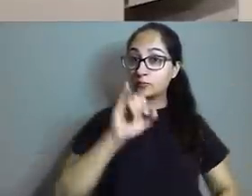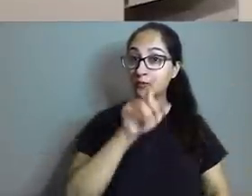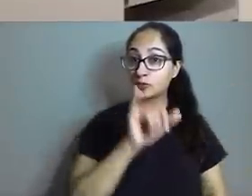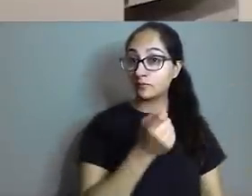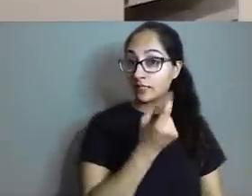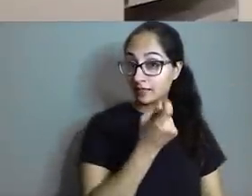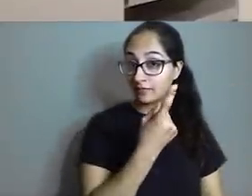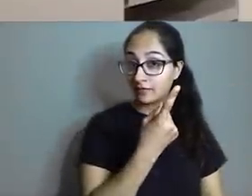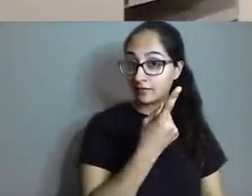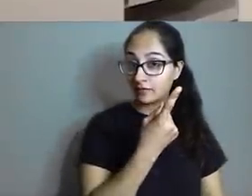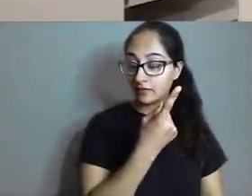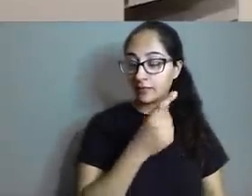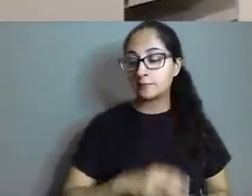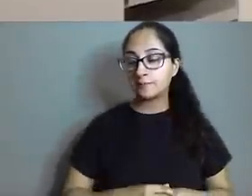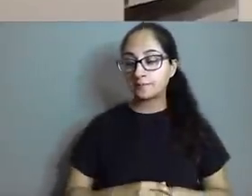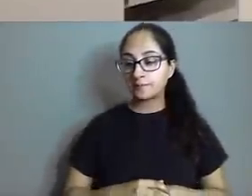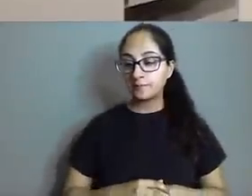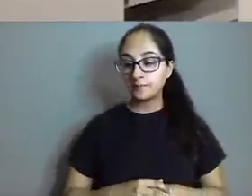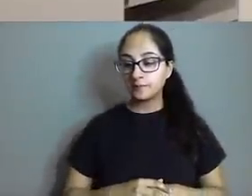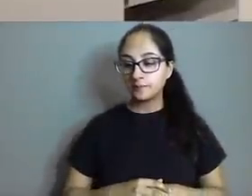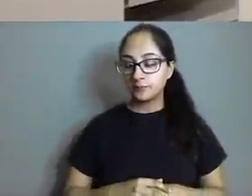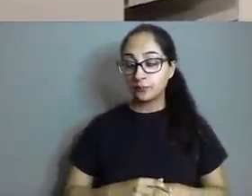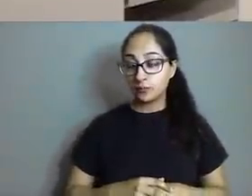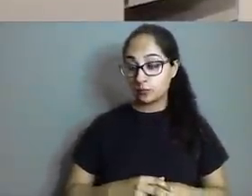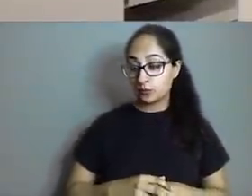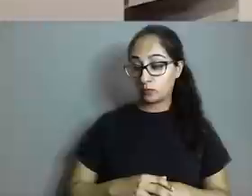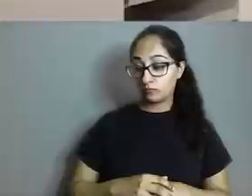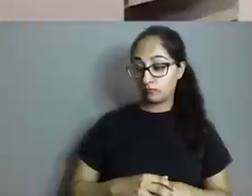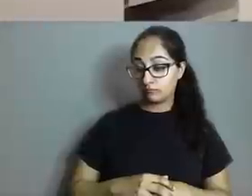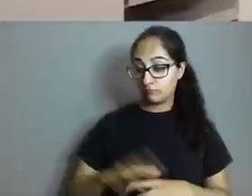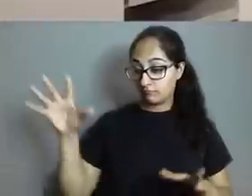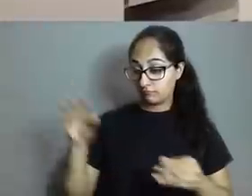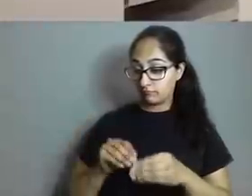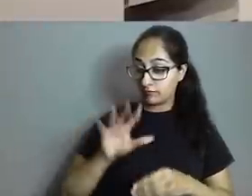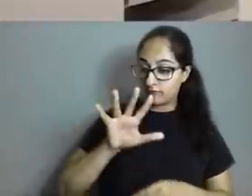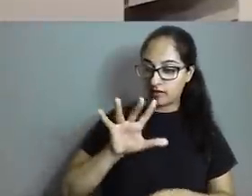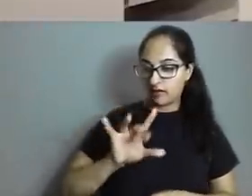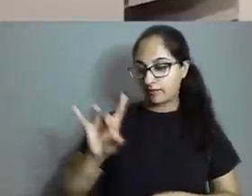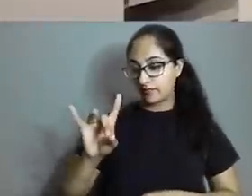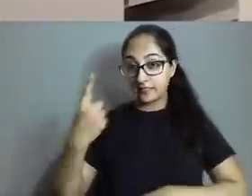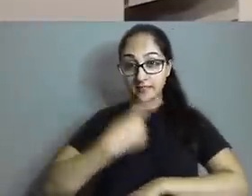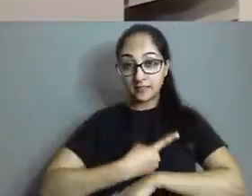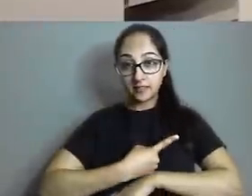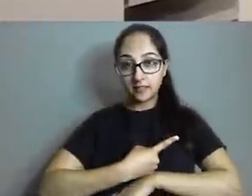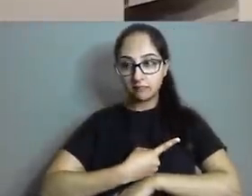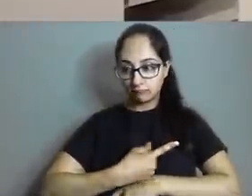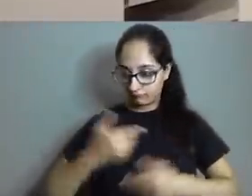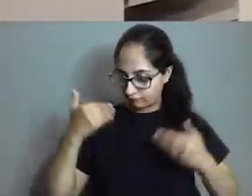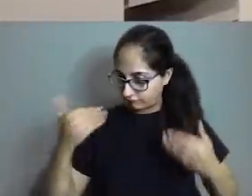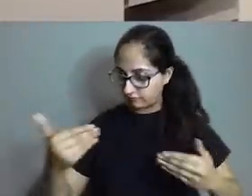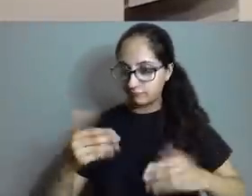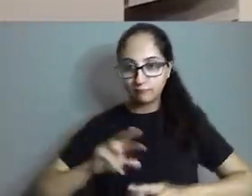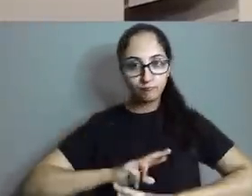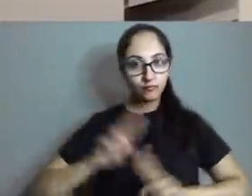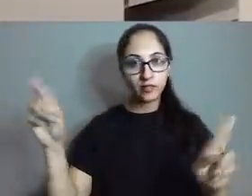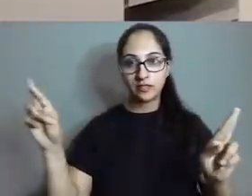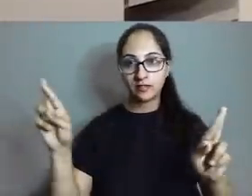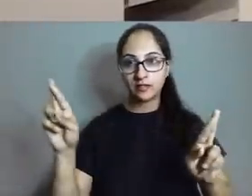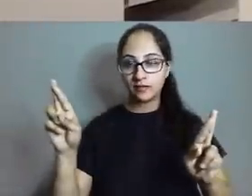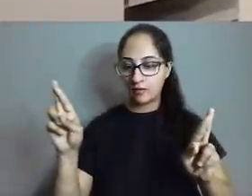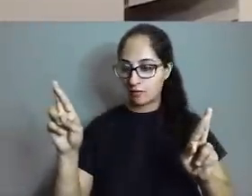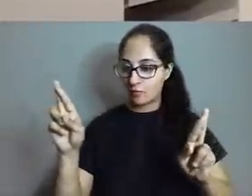vision and in a matter of you know i think it was between uh five and eight days came up